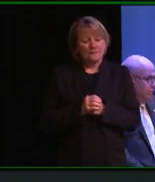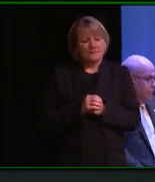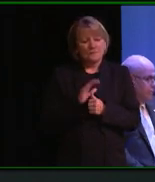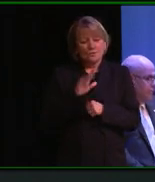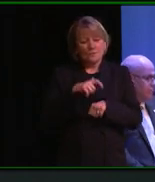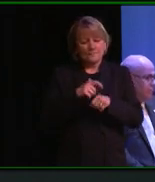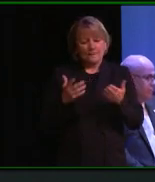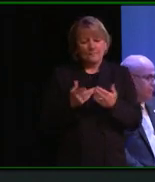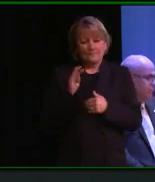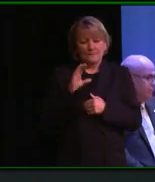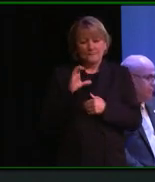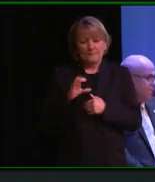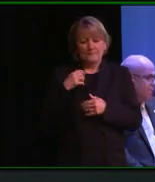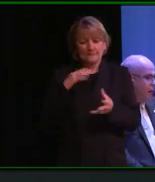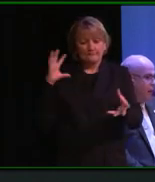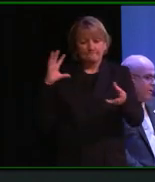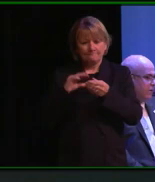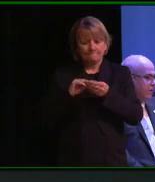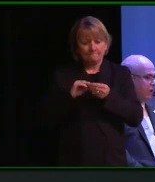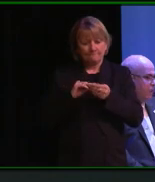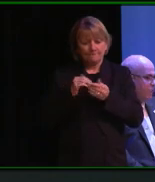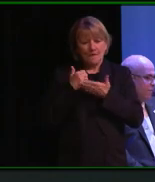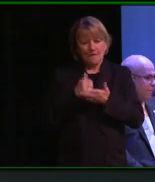your determination and potential.